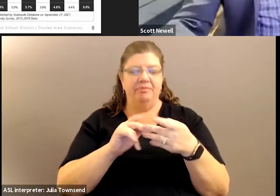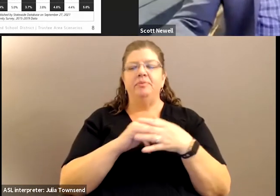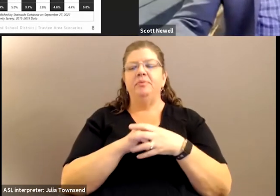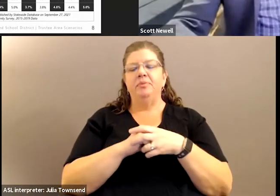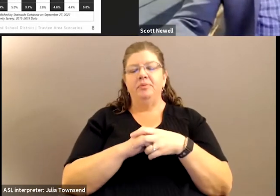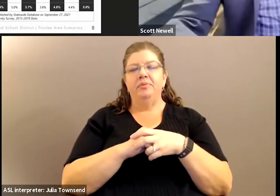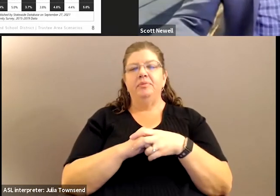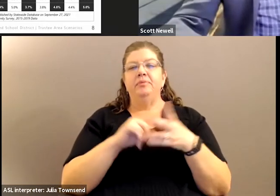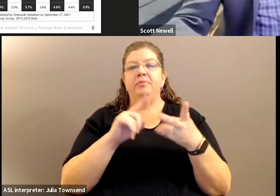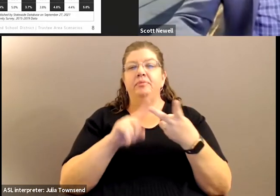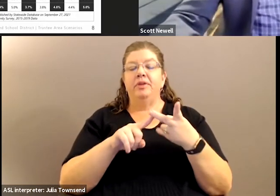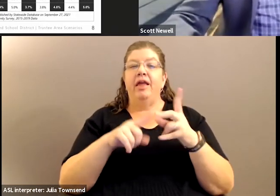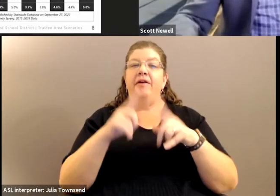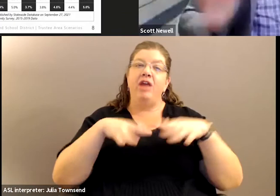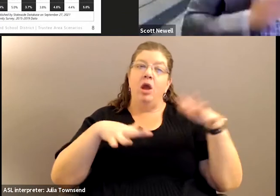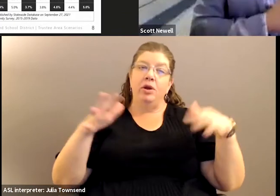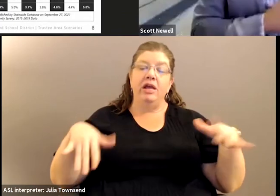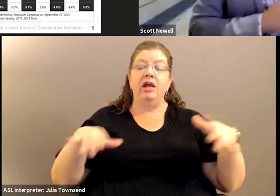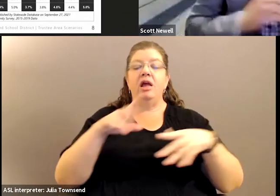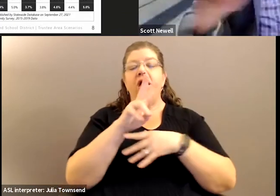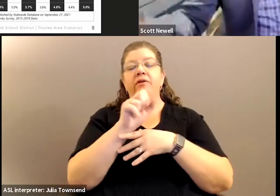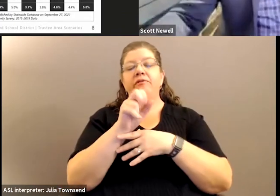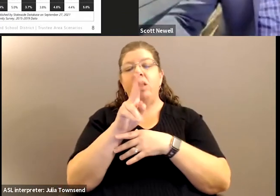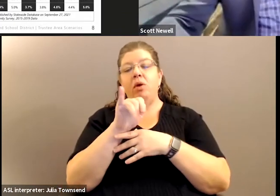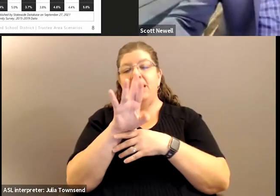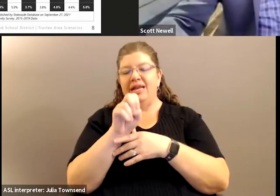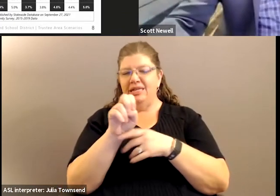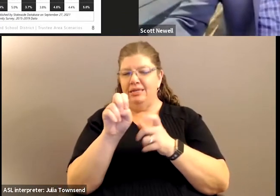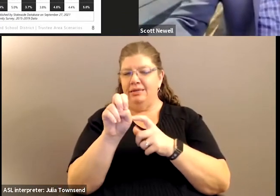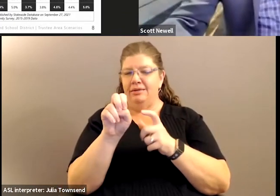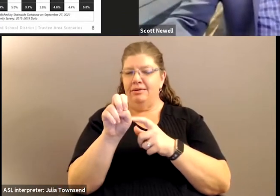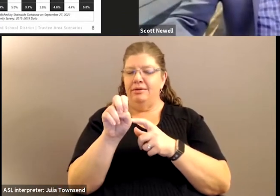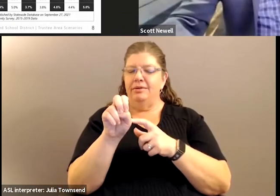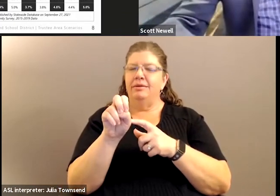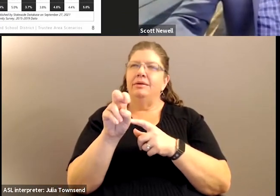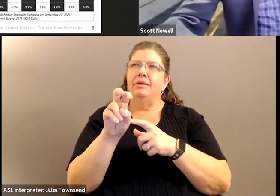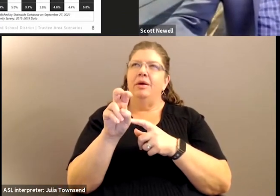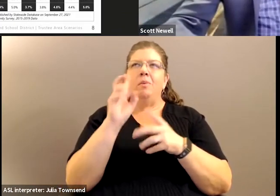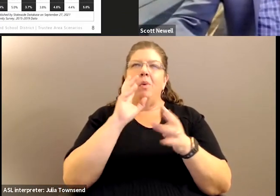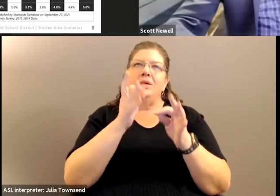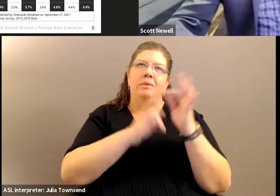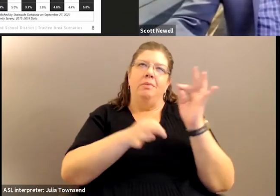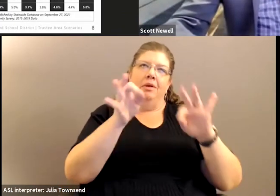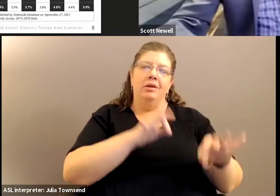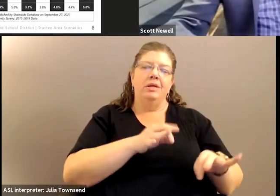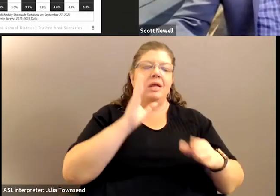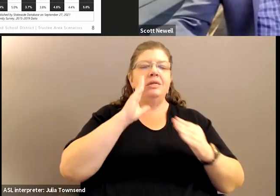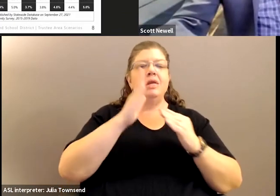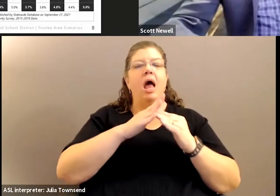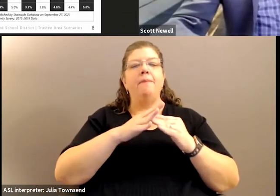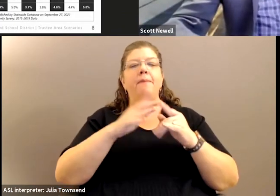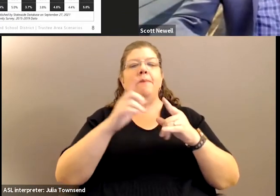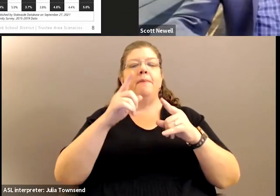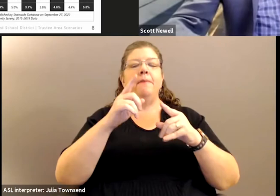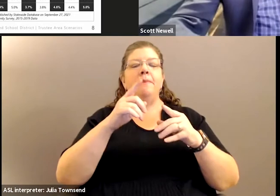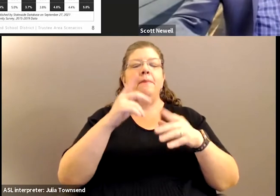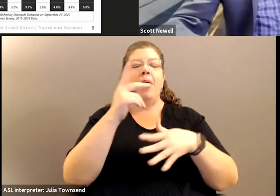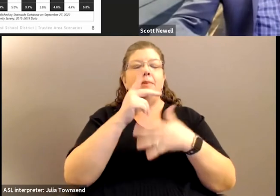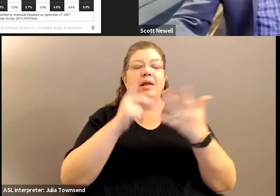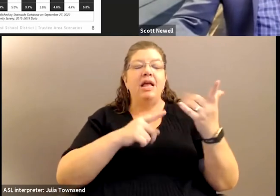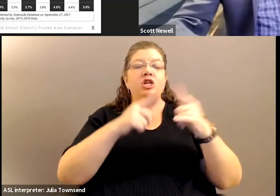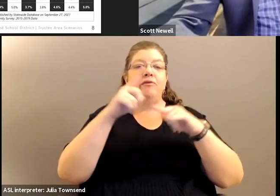then we've got variance so variance in its simplest form and we'll just take this top population variance here it's taking your